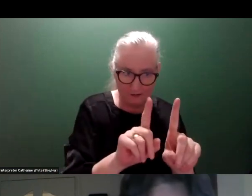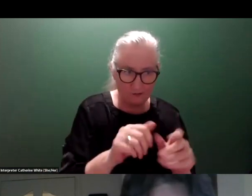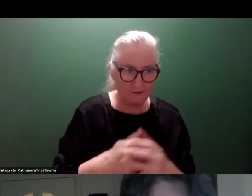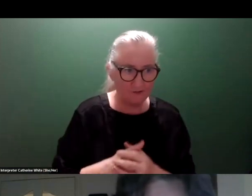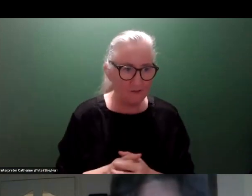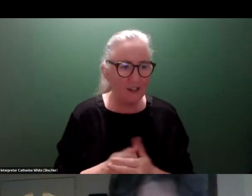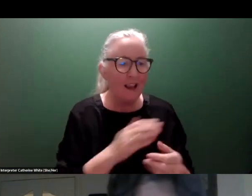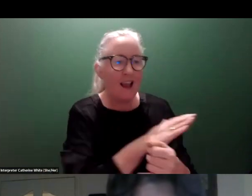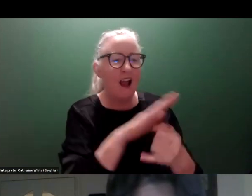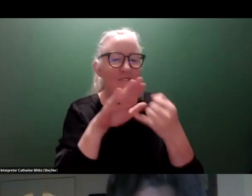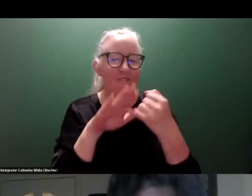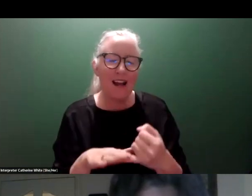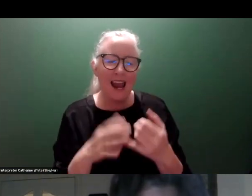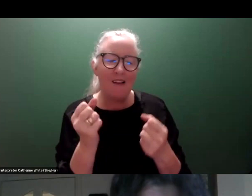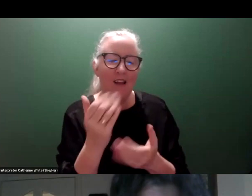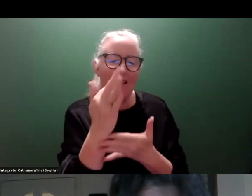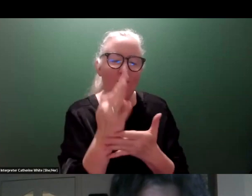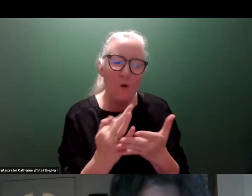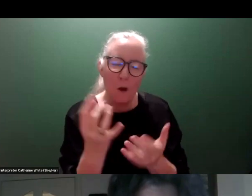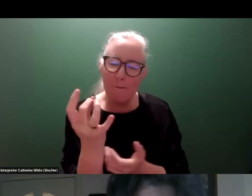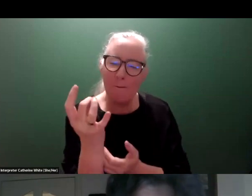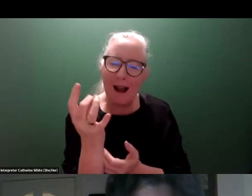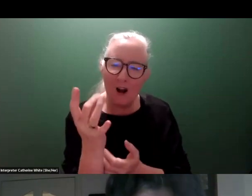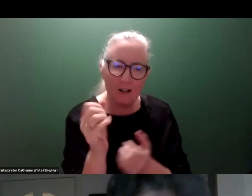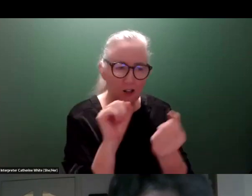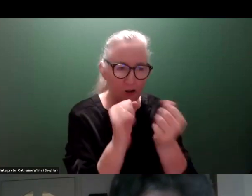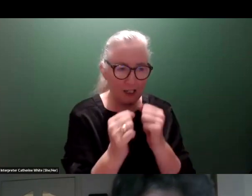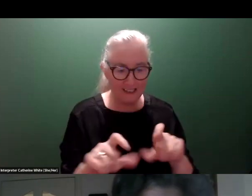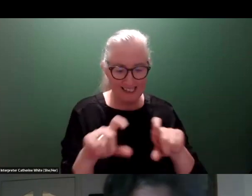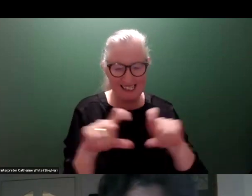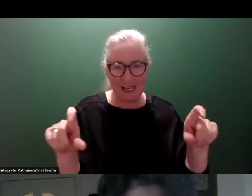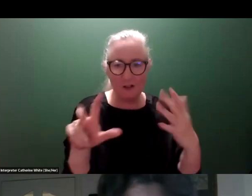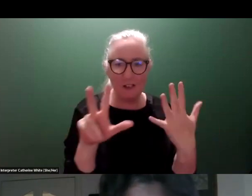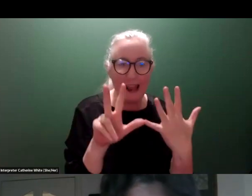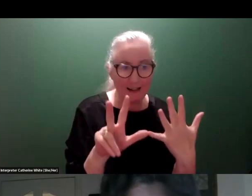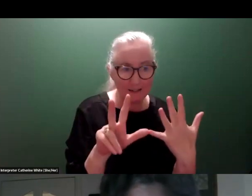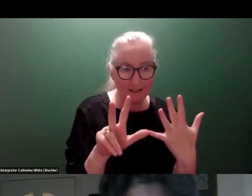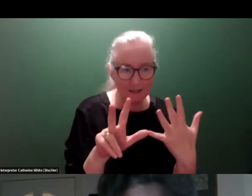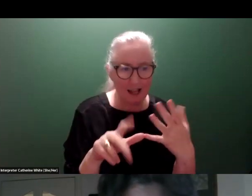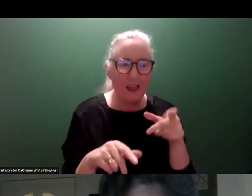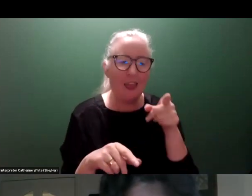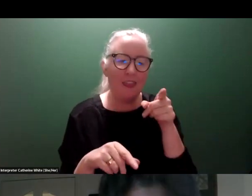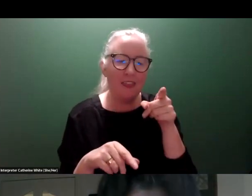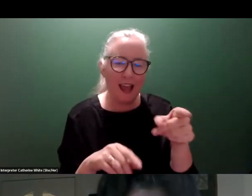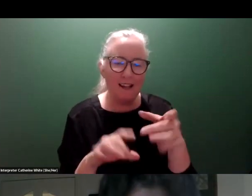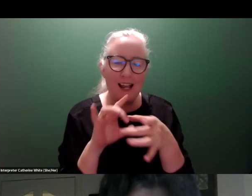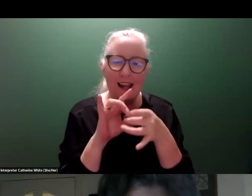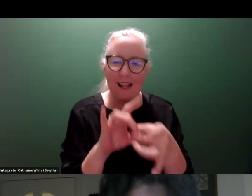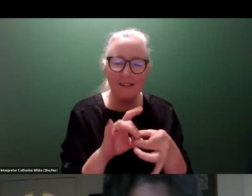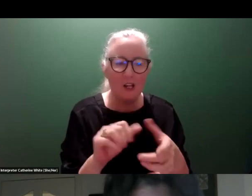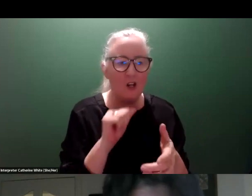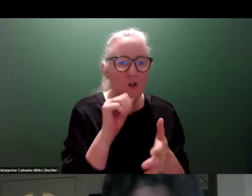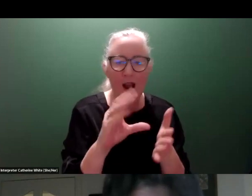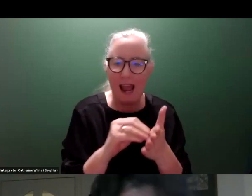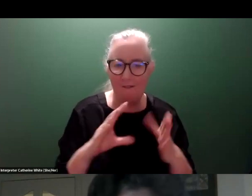And finally, we have a couple of minor changes to Section 8. And this is a section which deals with deprivation